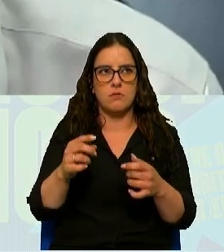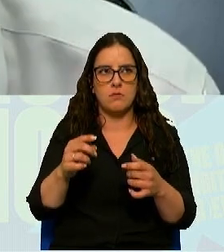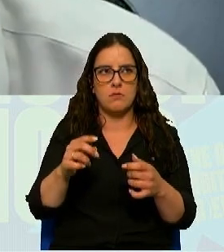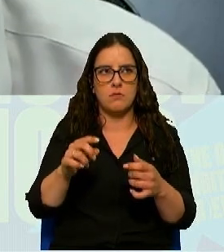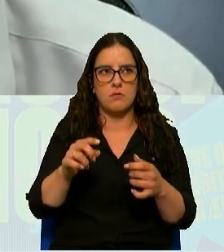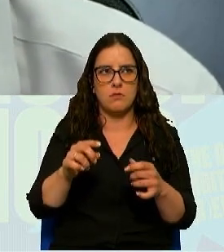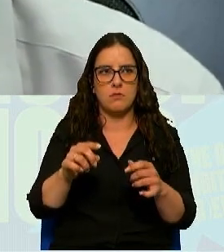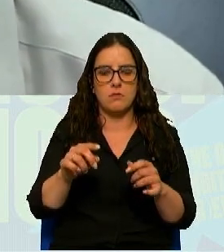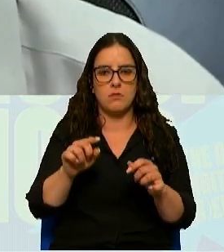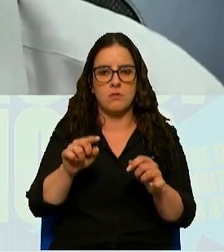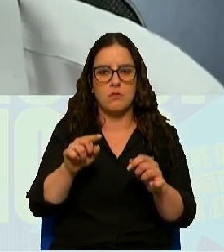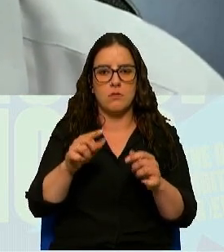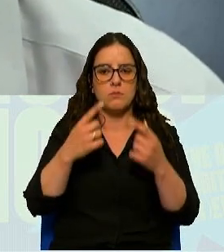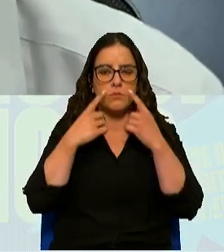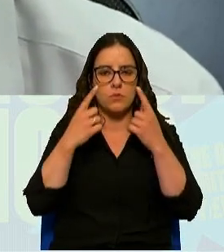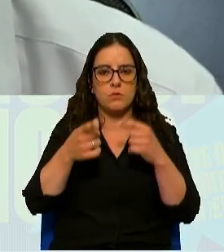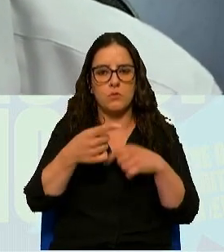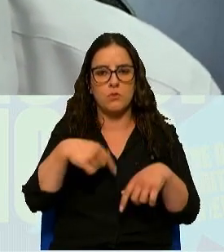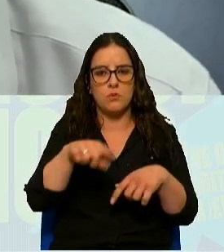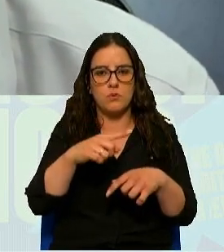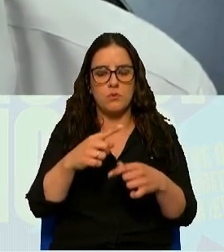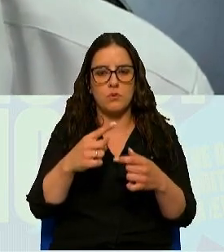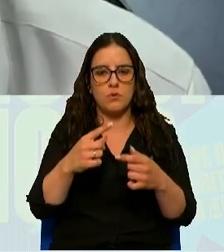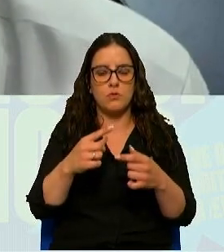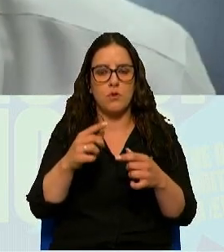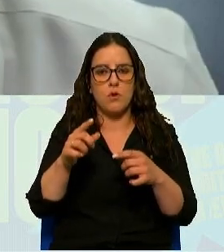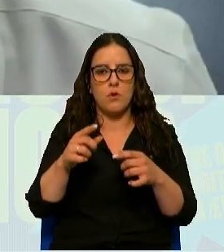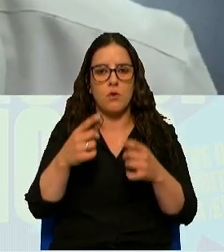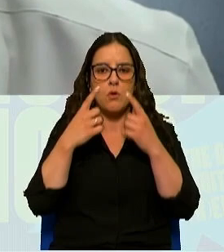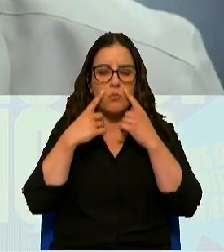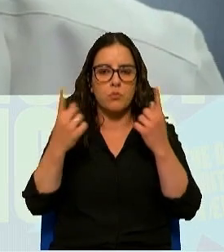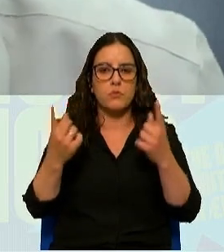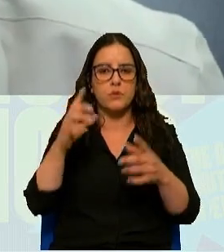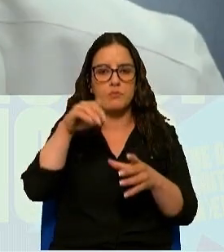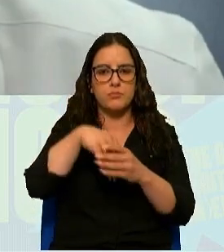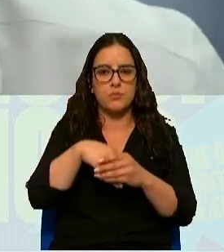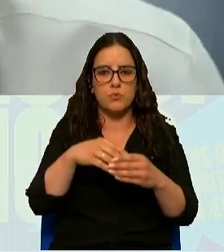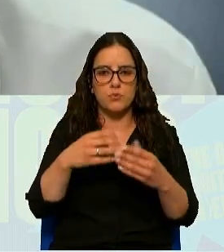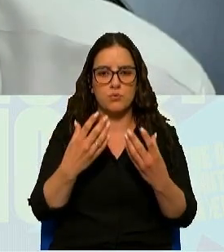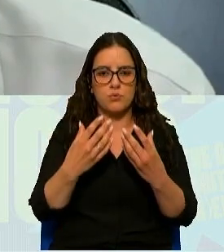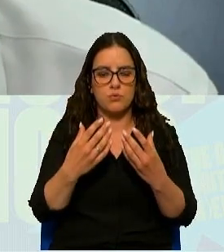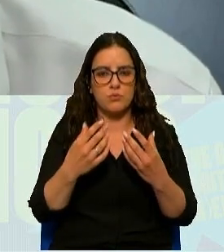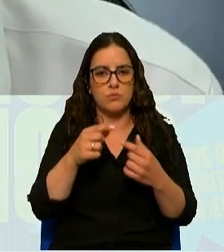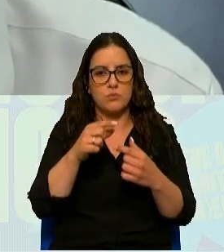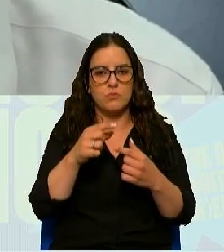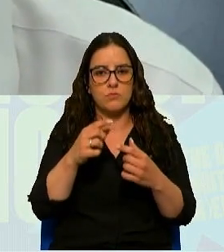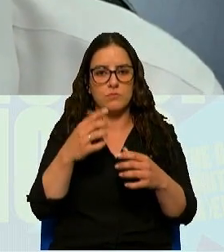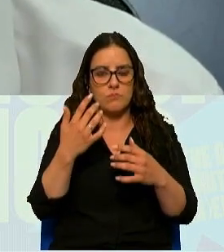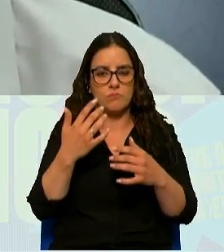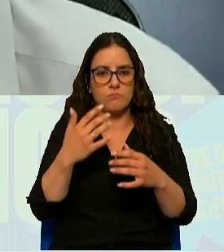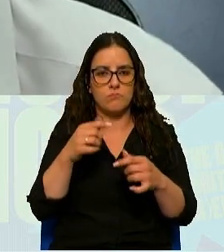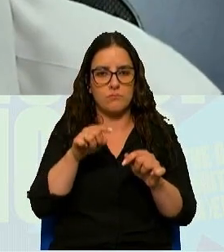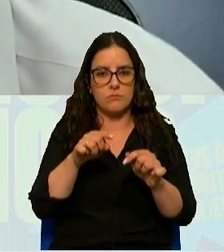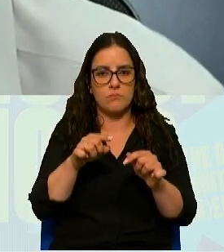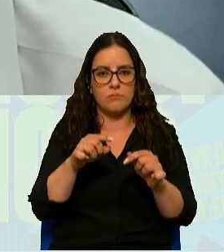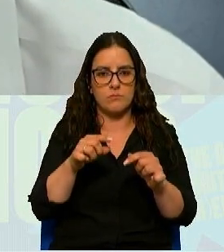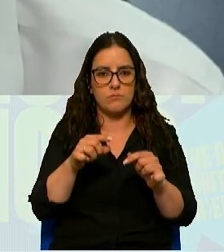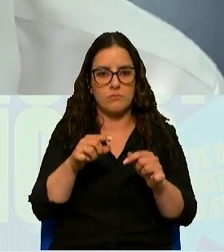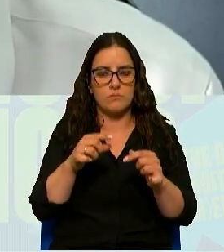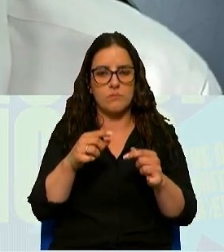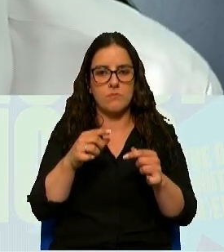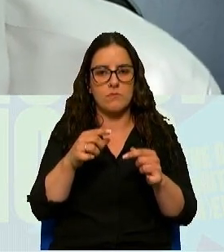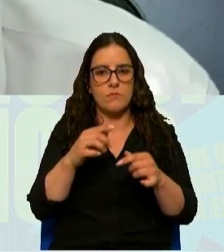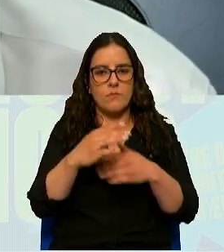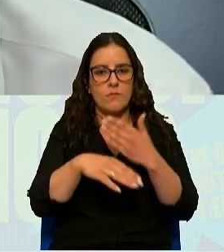just make sure that we bring the public along with us on this journey. So briefly, just to mention a few things that we in Capgemini are doing in this